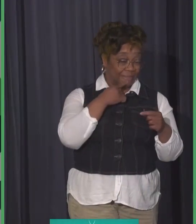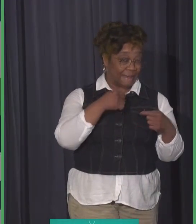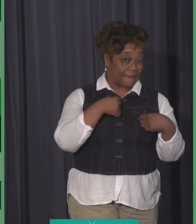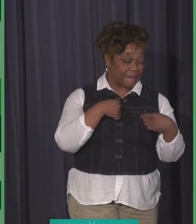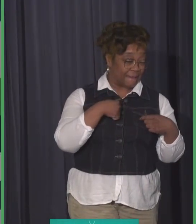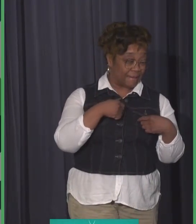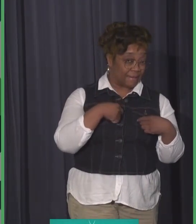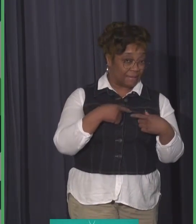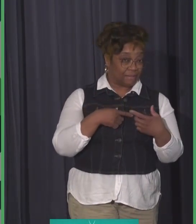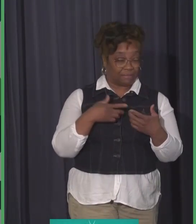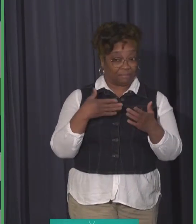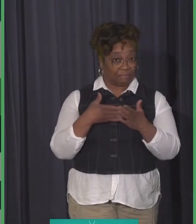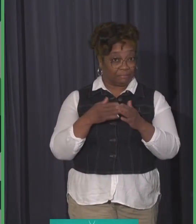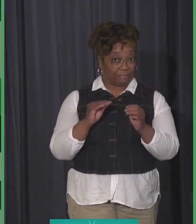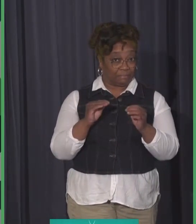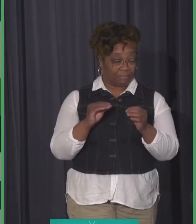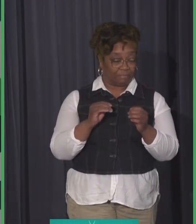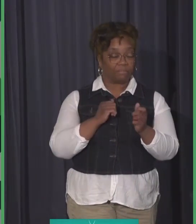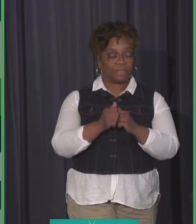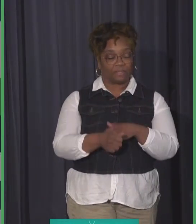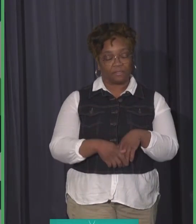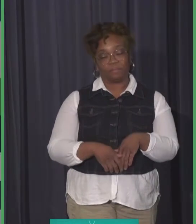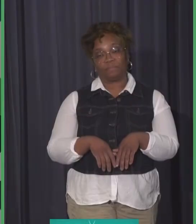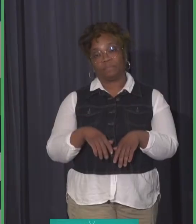the minutes for April 10th, 2025.